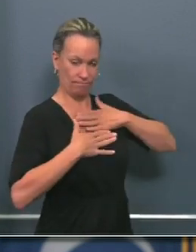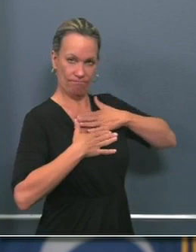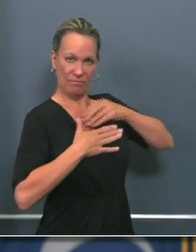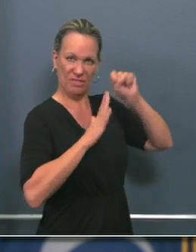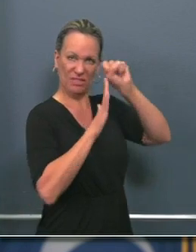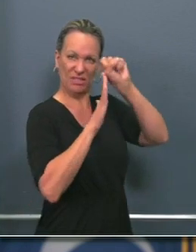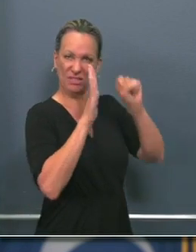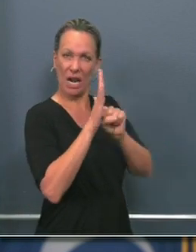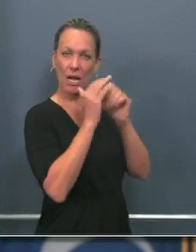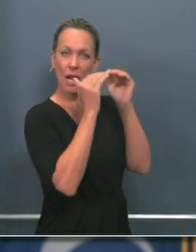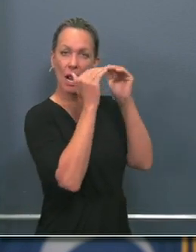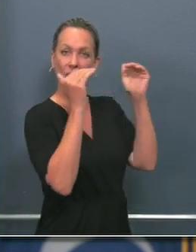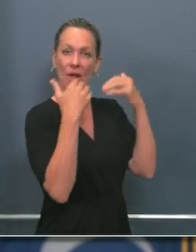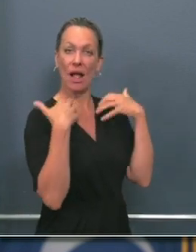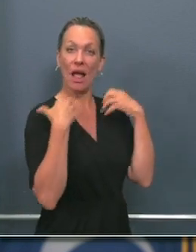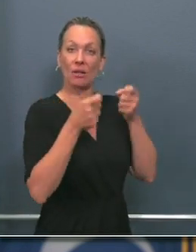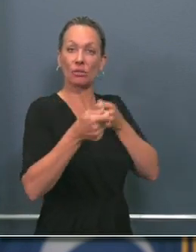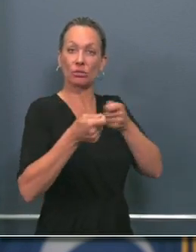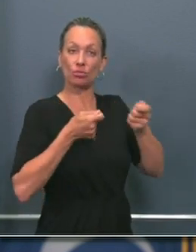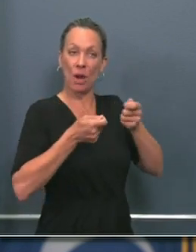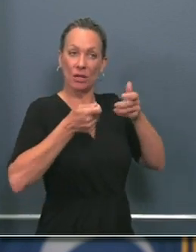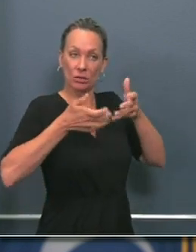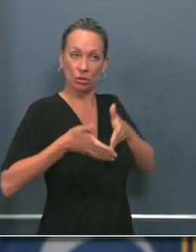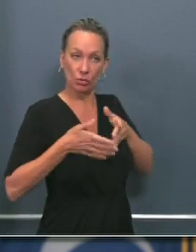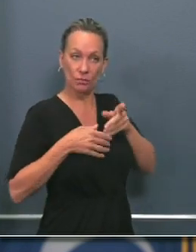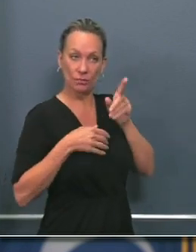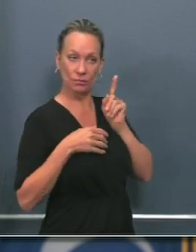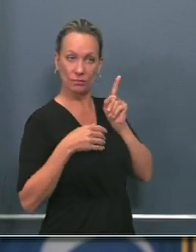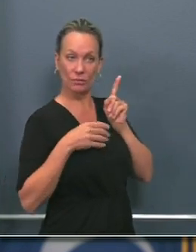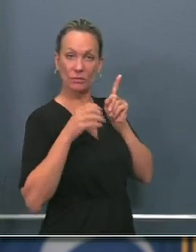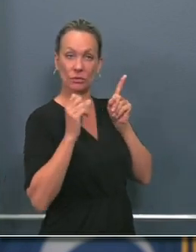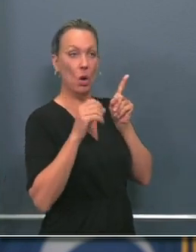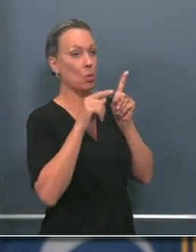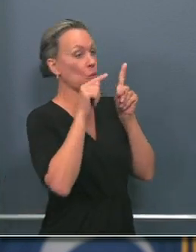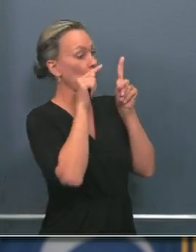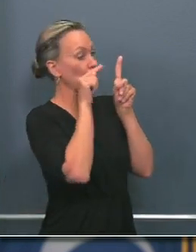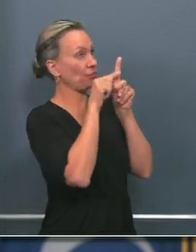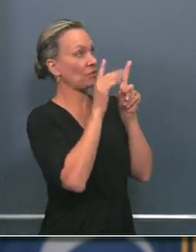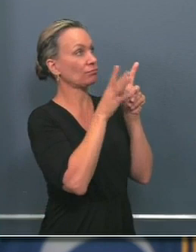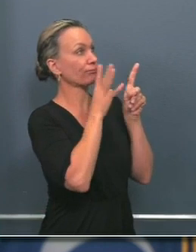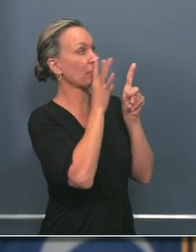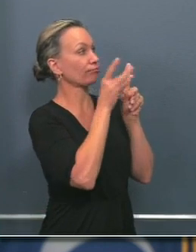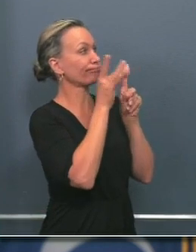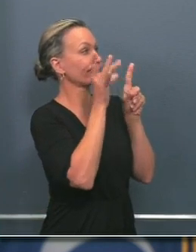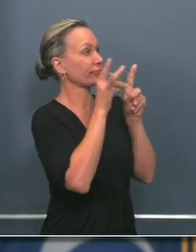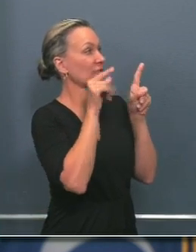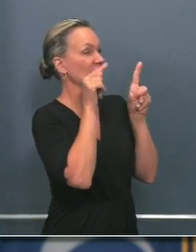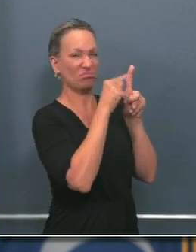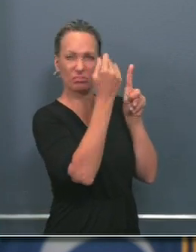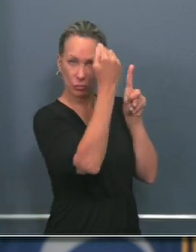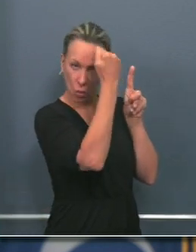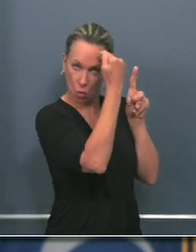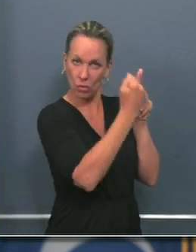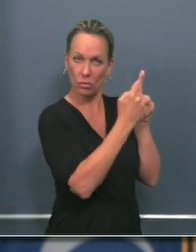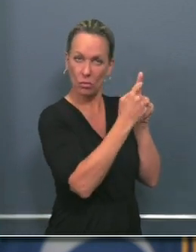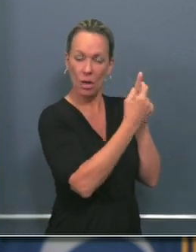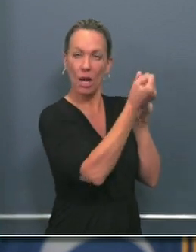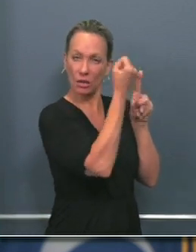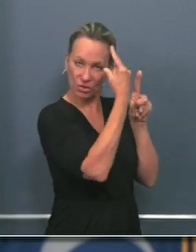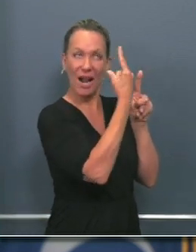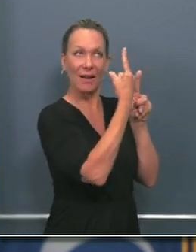County, deep roots there, and has deep recognition of that request in the context of the geographic